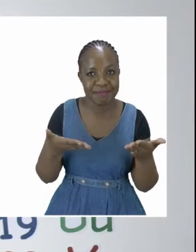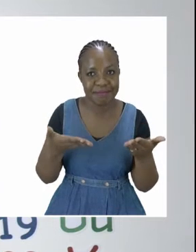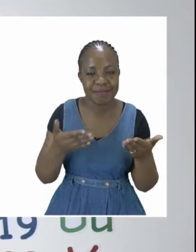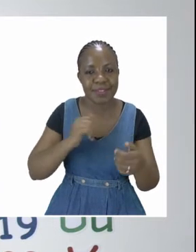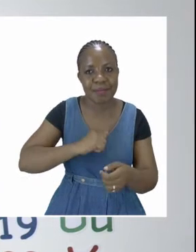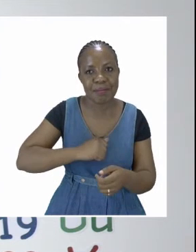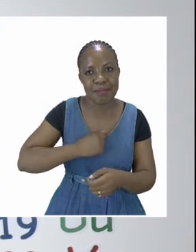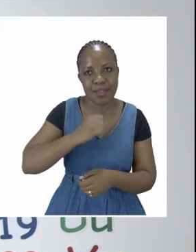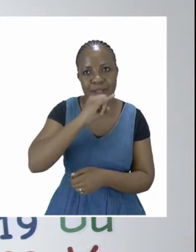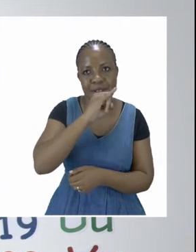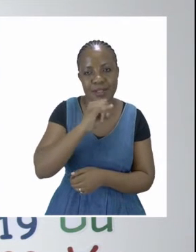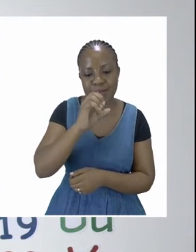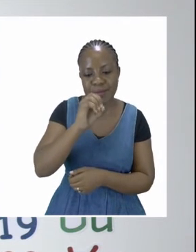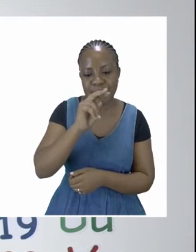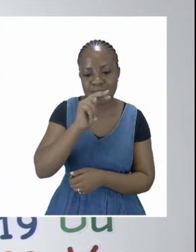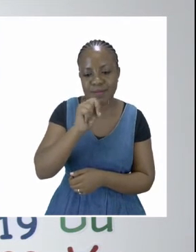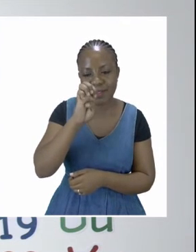truth.